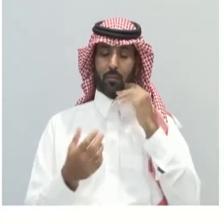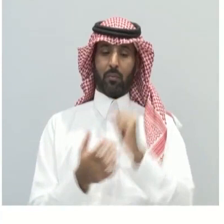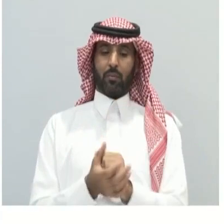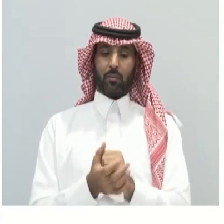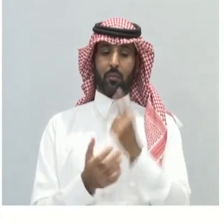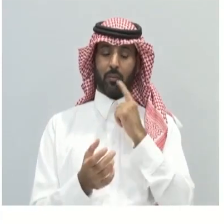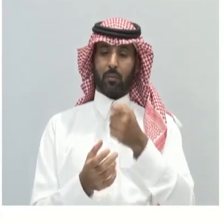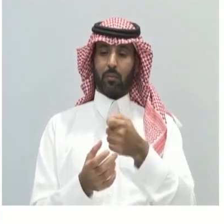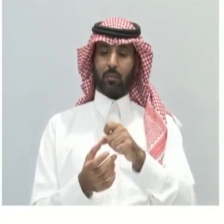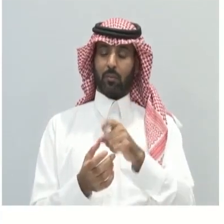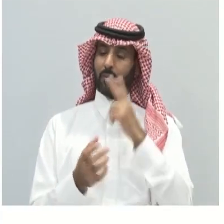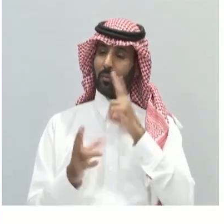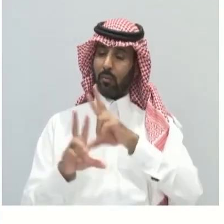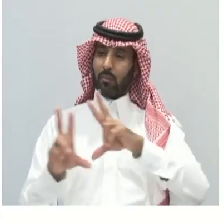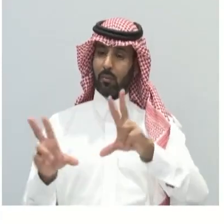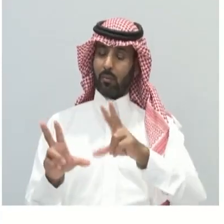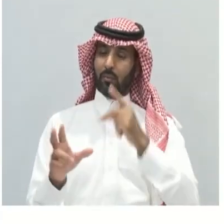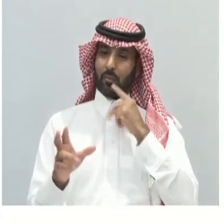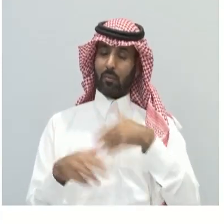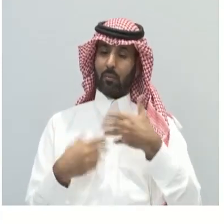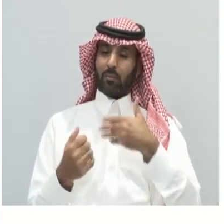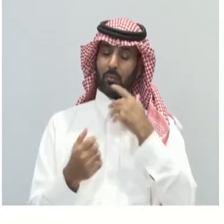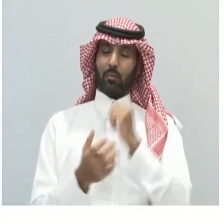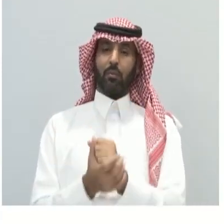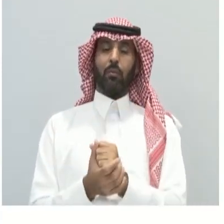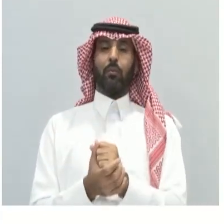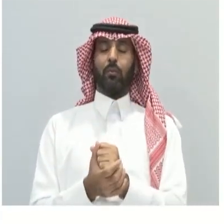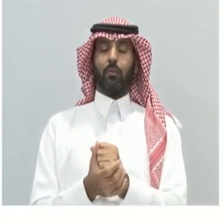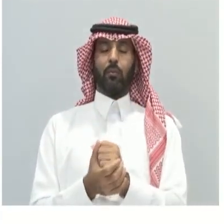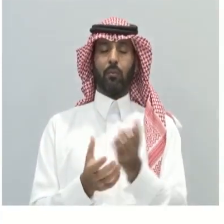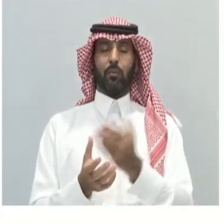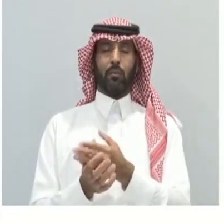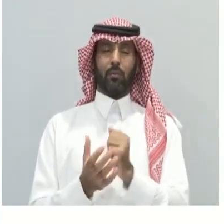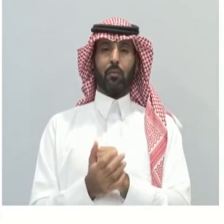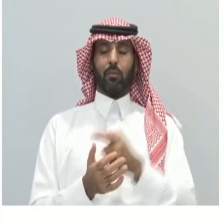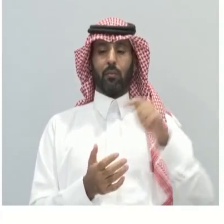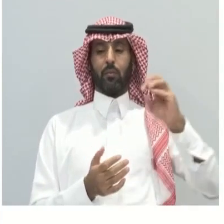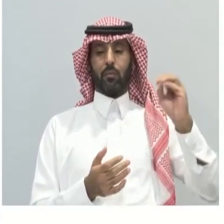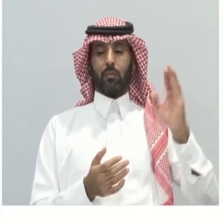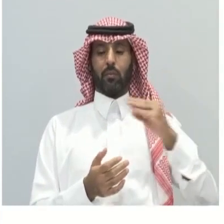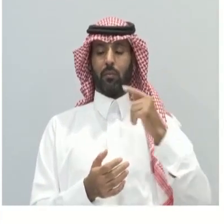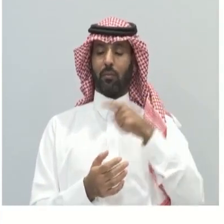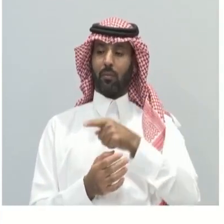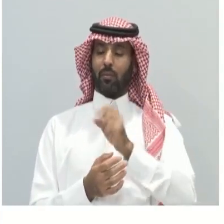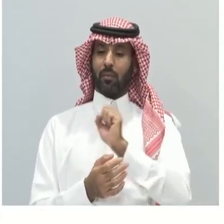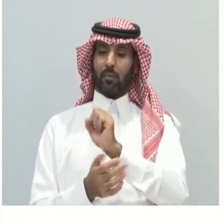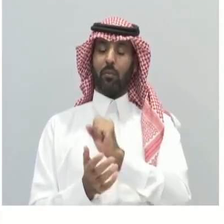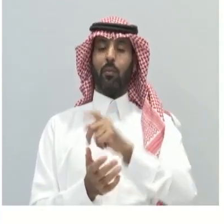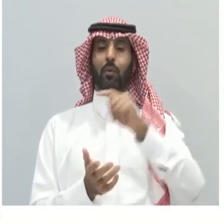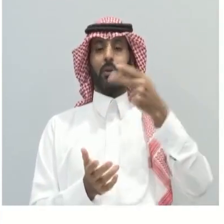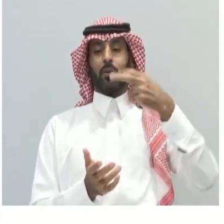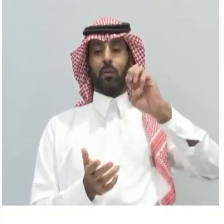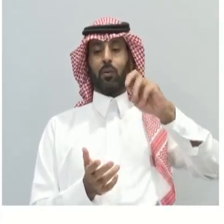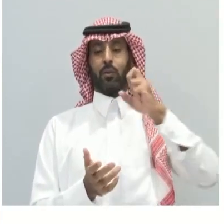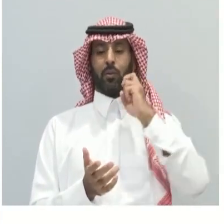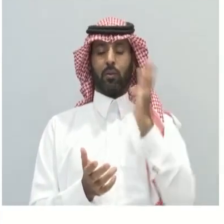Okay, show or the show is the direct object. Indirect object is them. Marisa bought